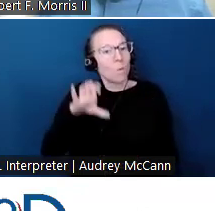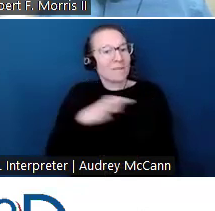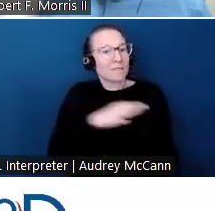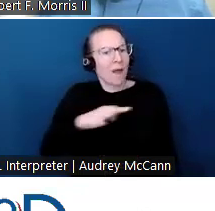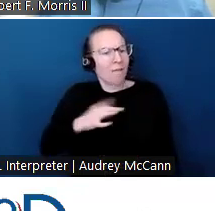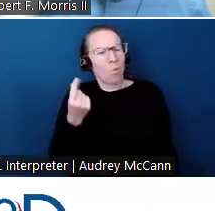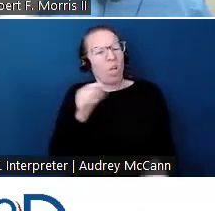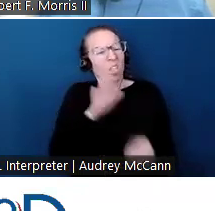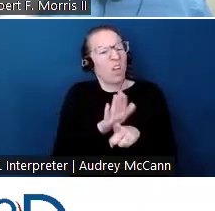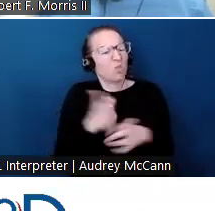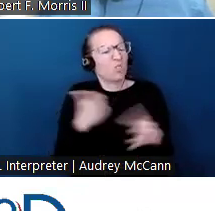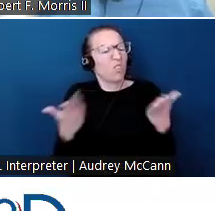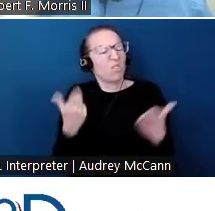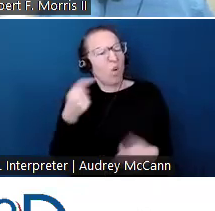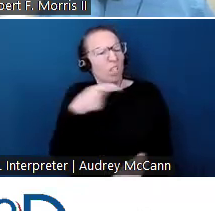they're available to do.